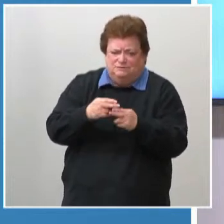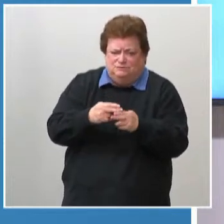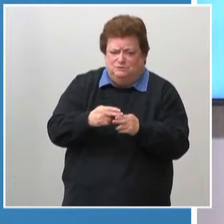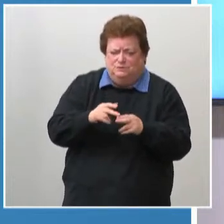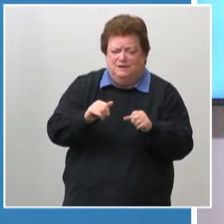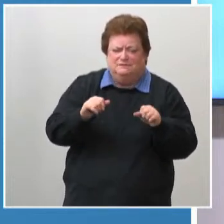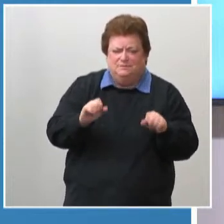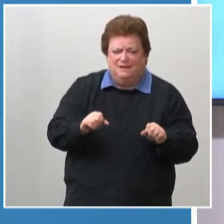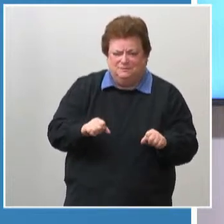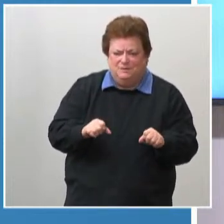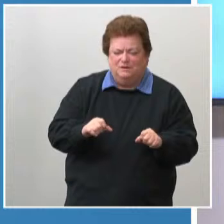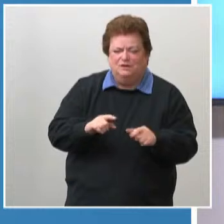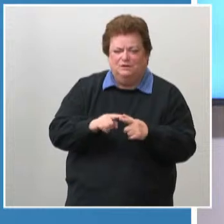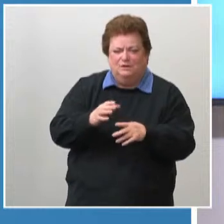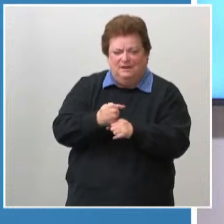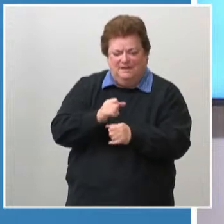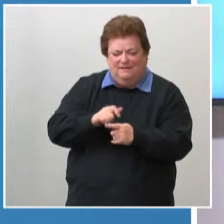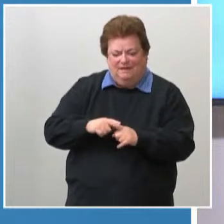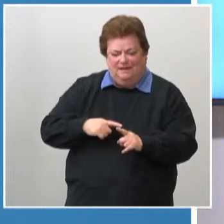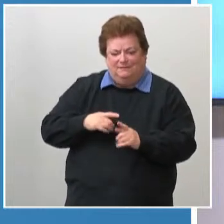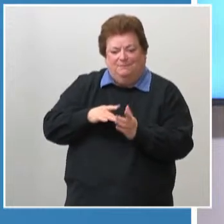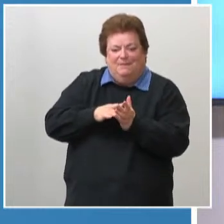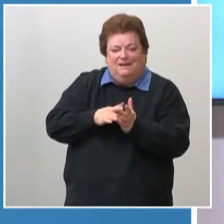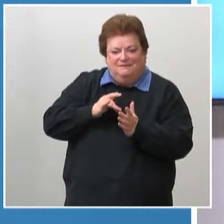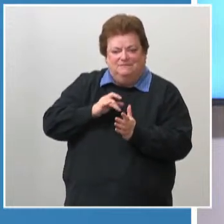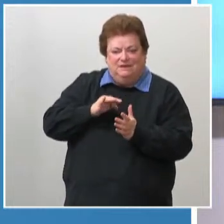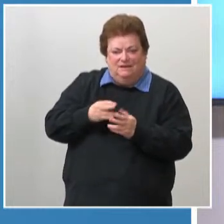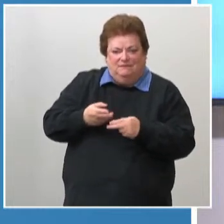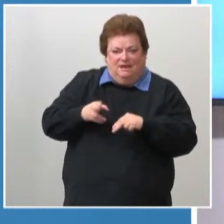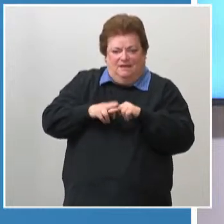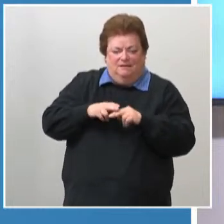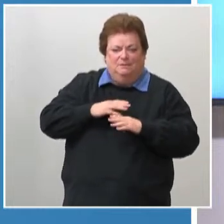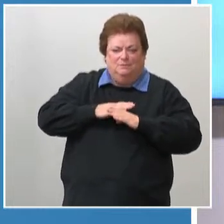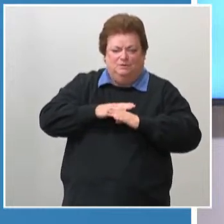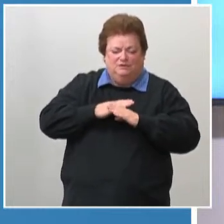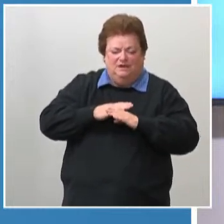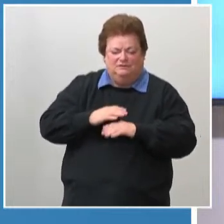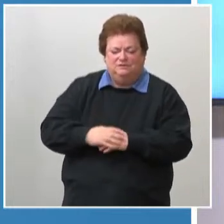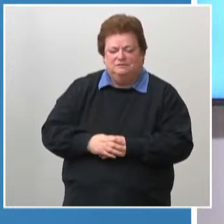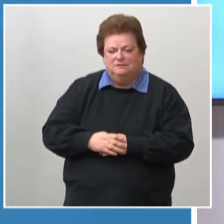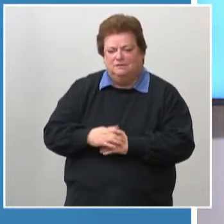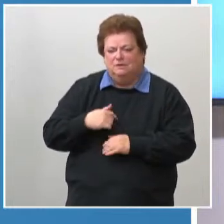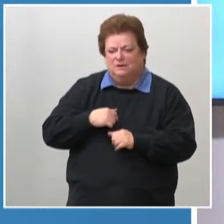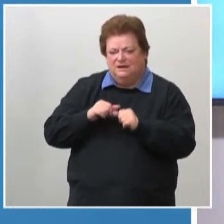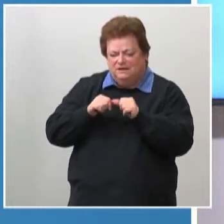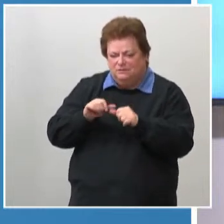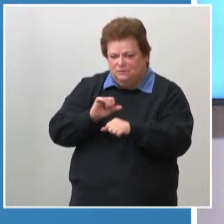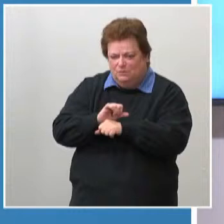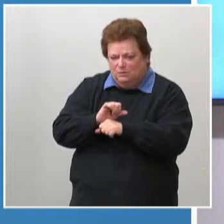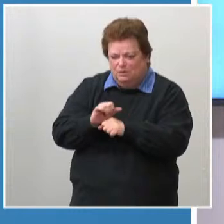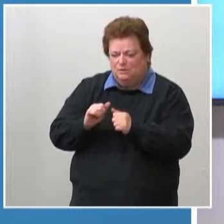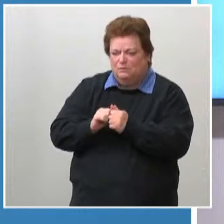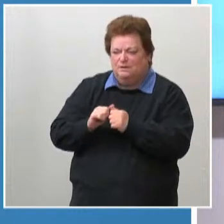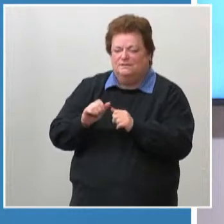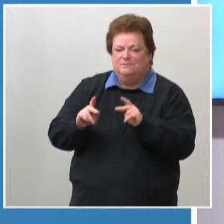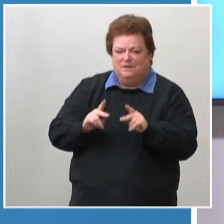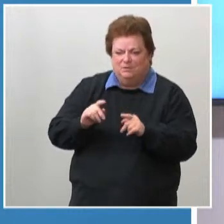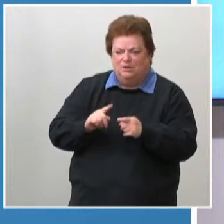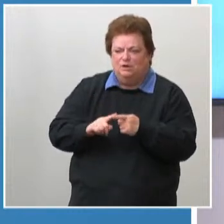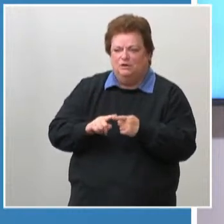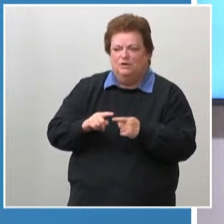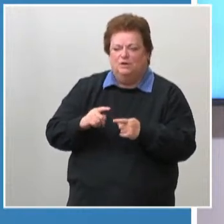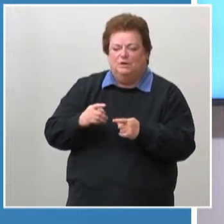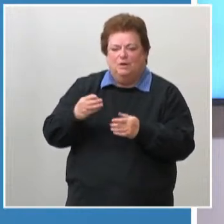as possible to have the benefit of that added protection. We continue to work with partners to host our convenient